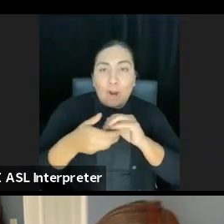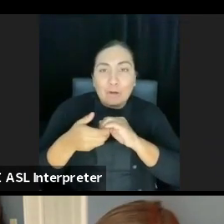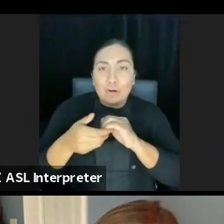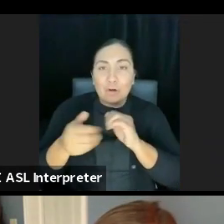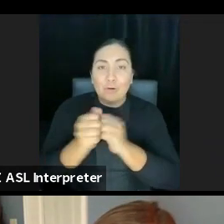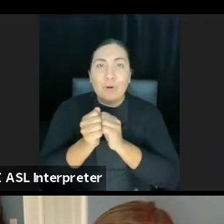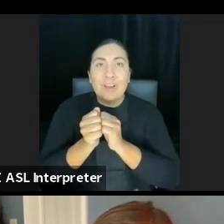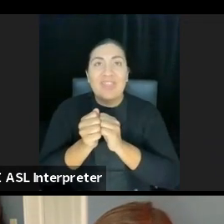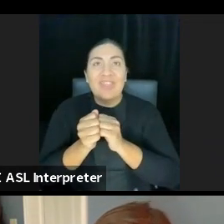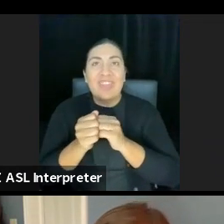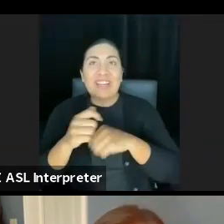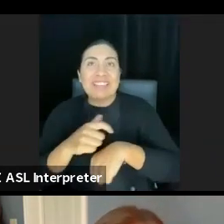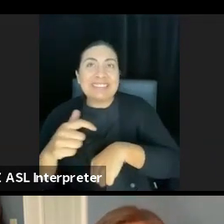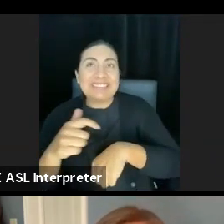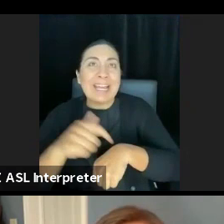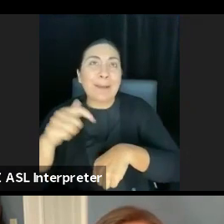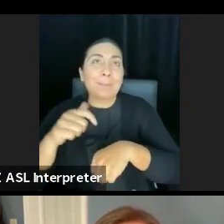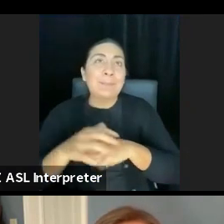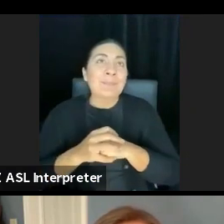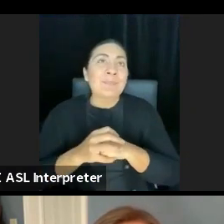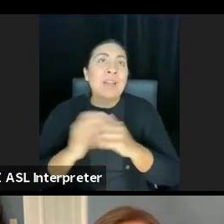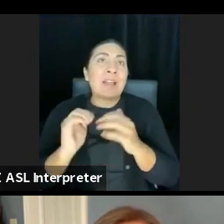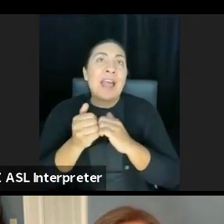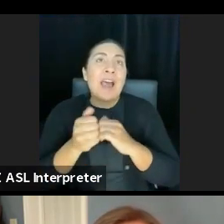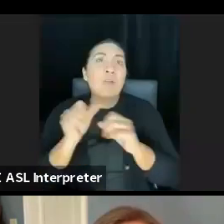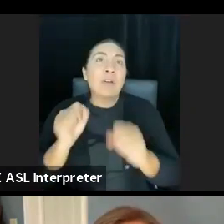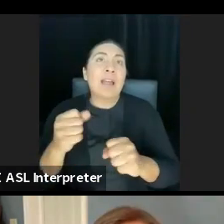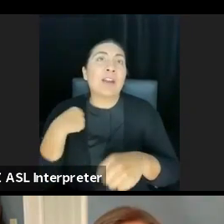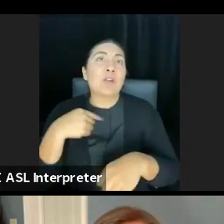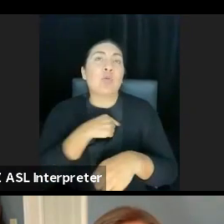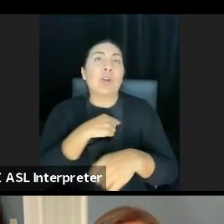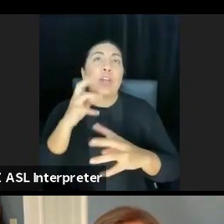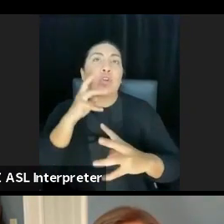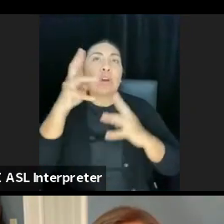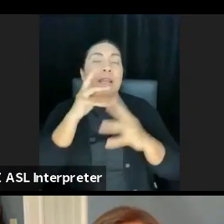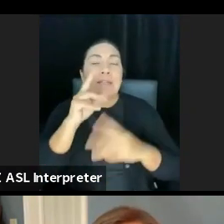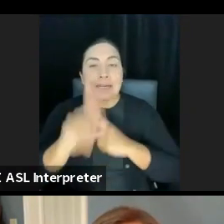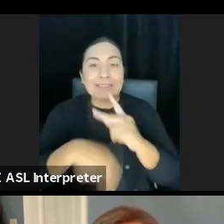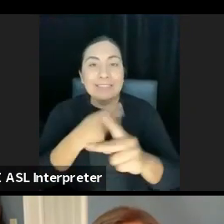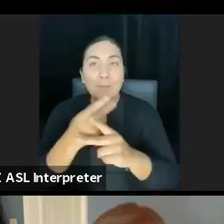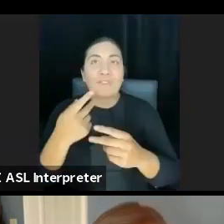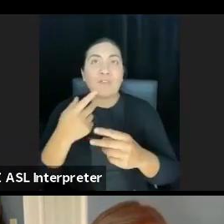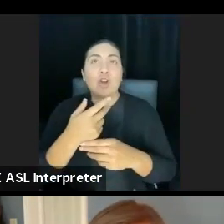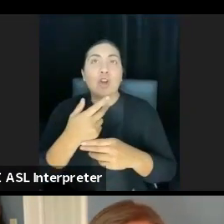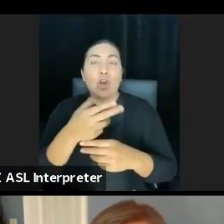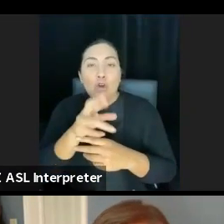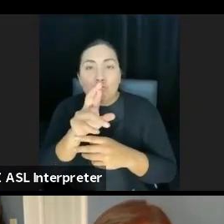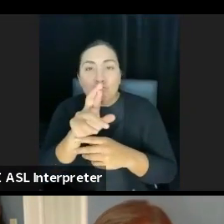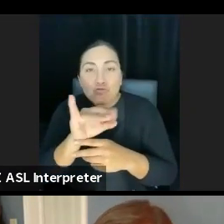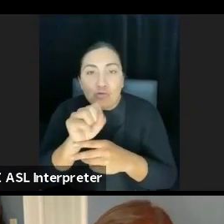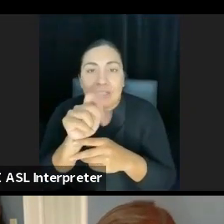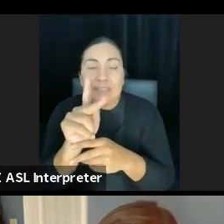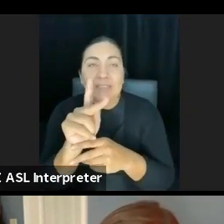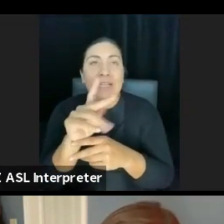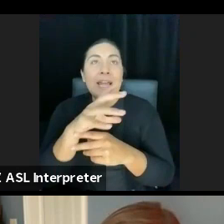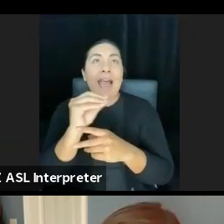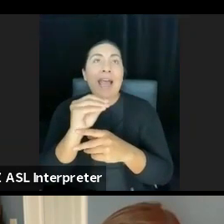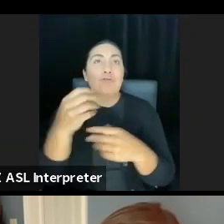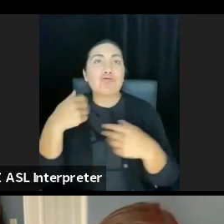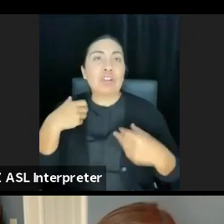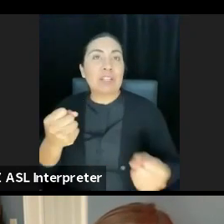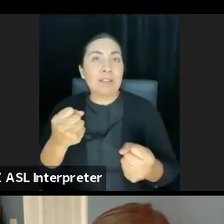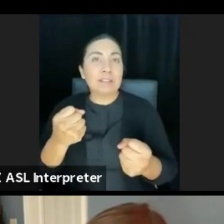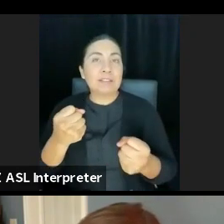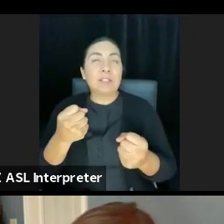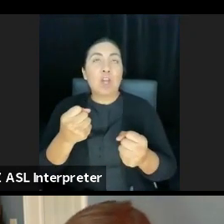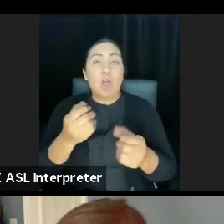time to create a type of risk and resilience as it relates to creative art making? And through some of